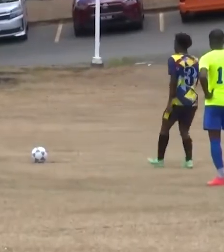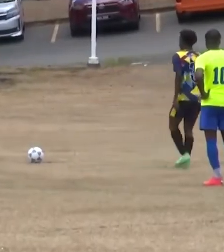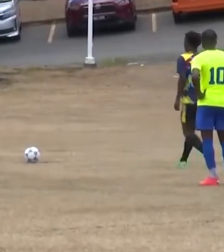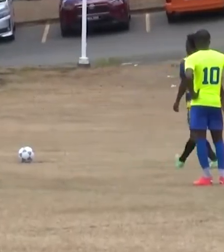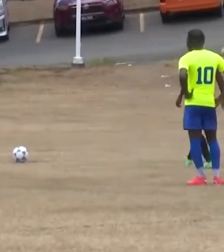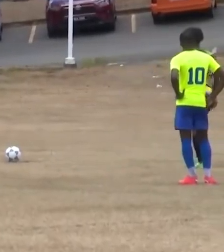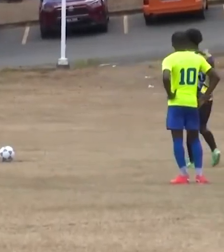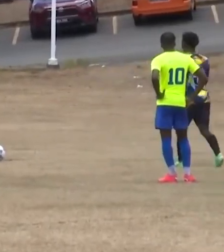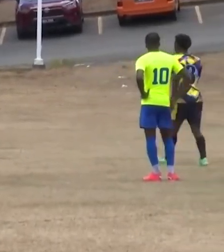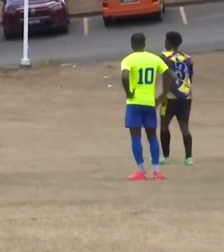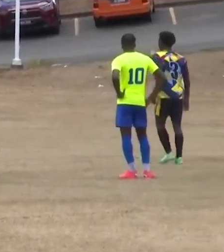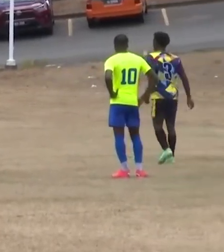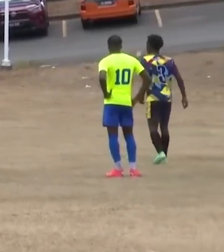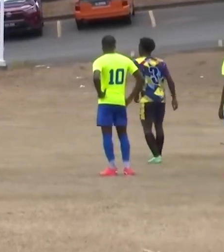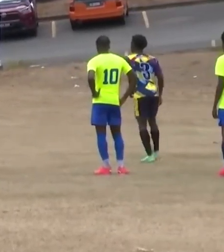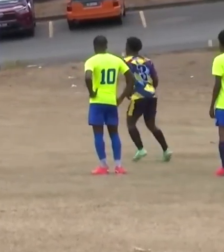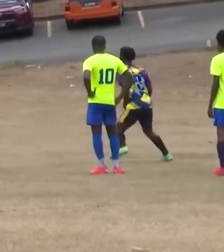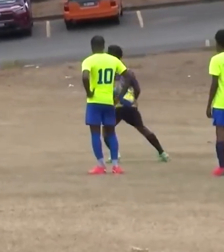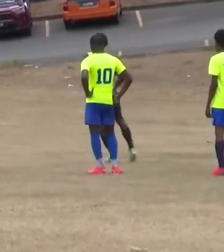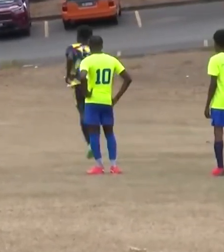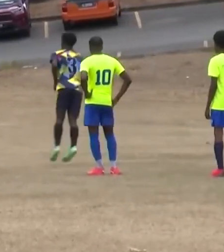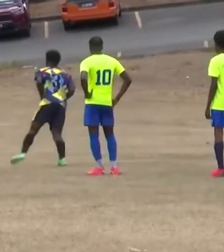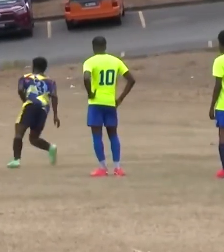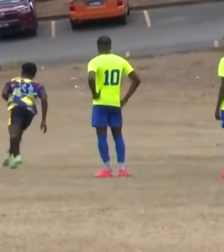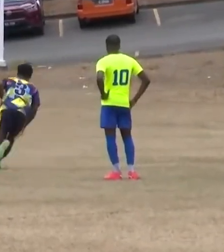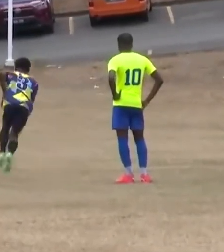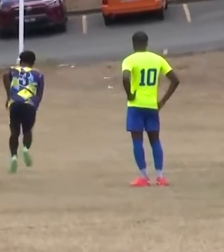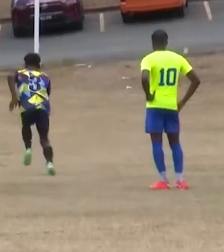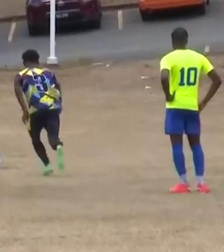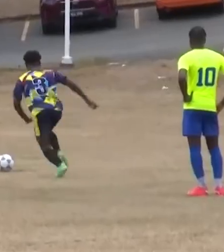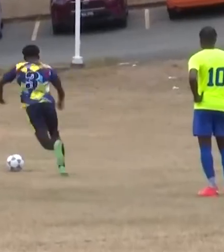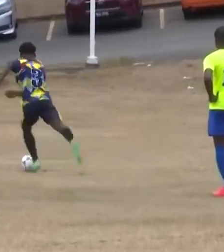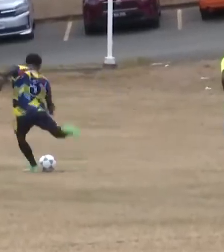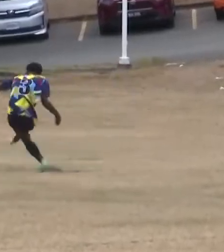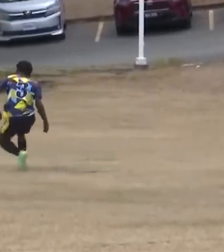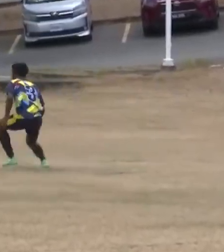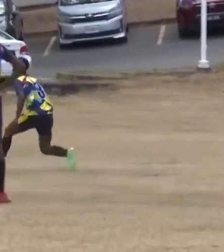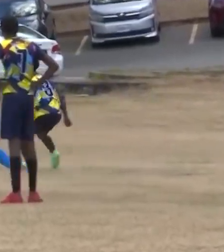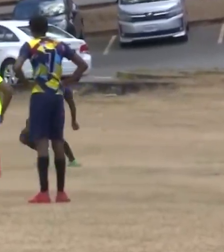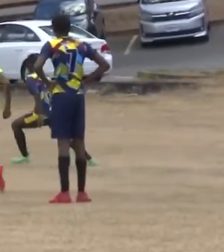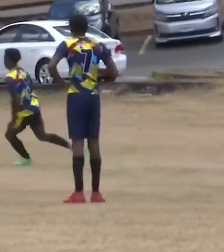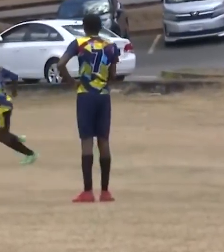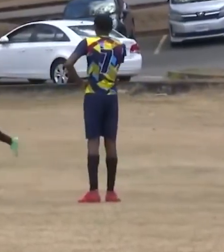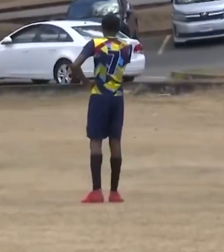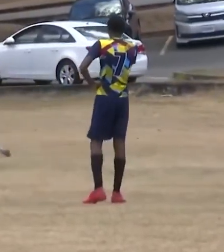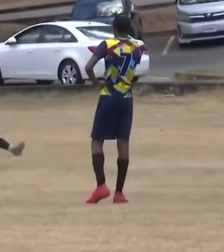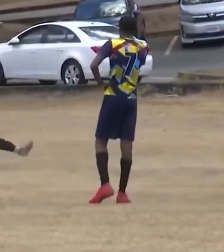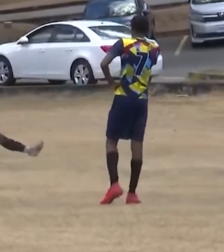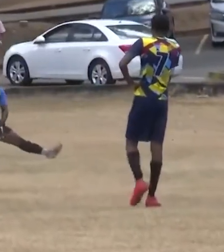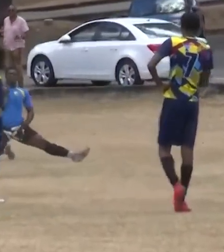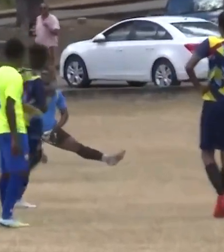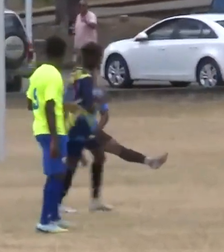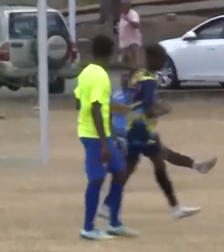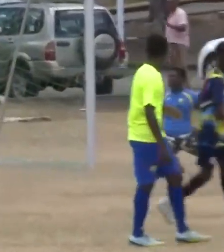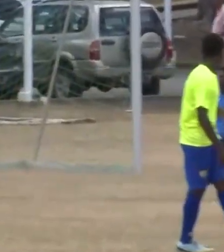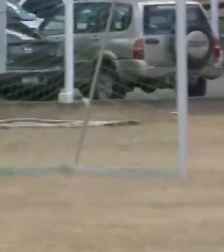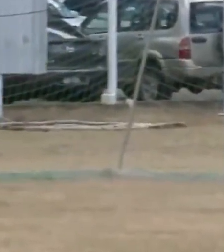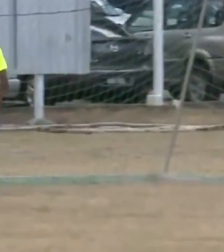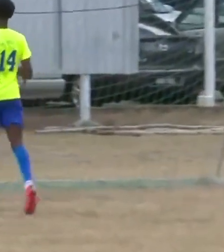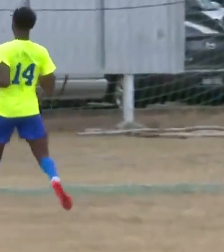the responsibility to put the academy on the score sheet. The Paradise keeper thought he could have done better, but nonetheless,